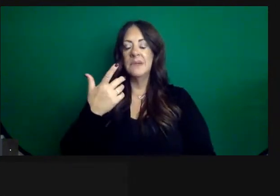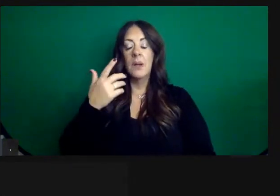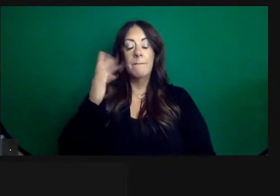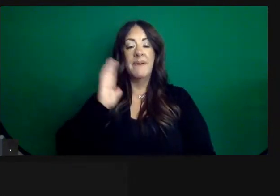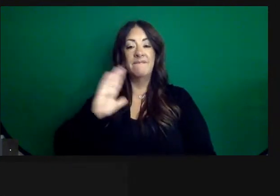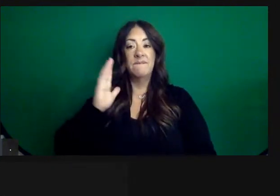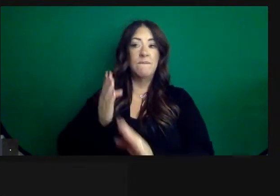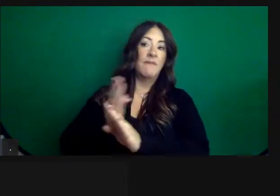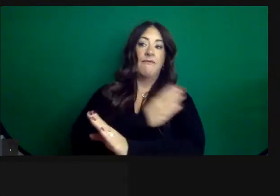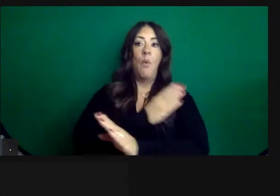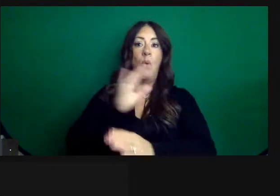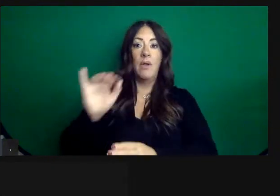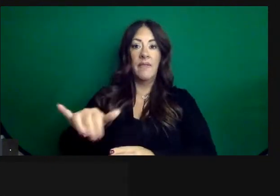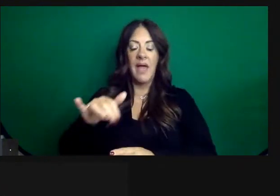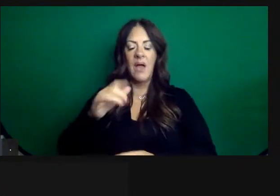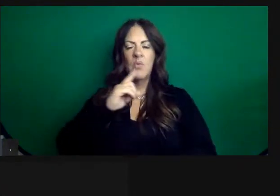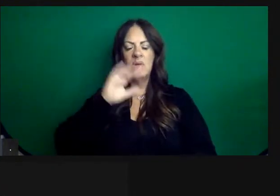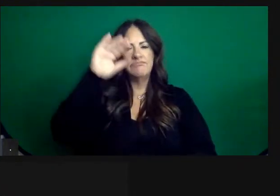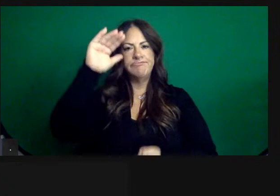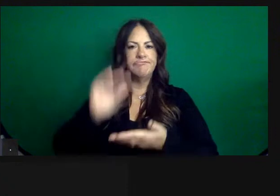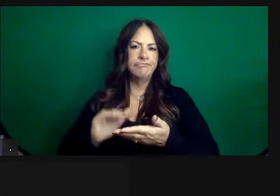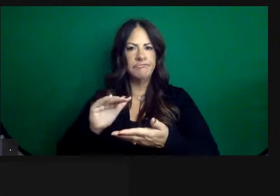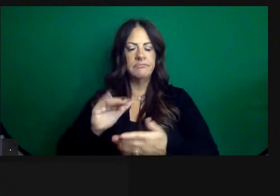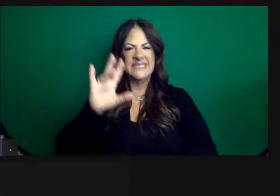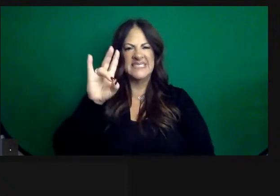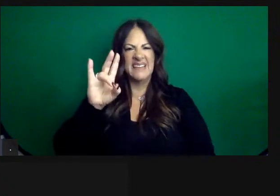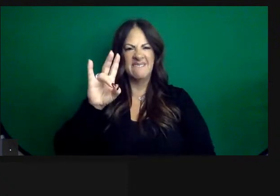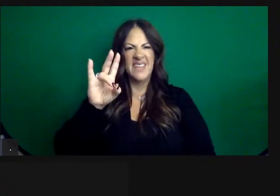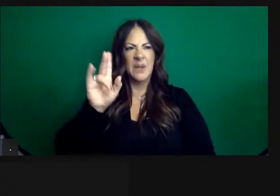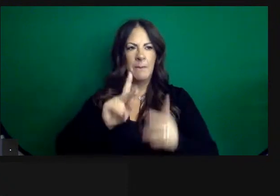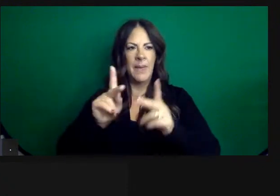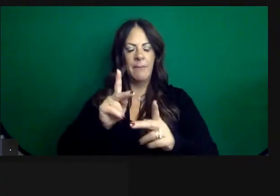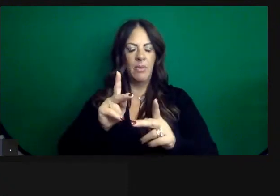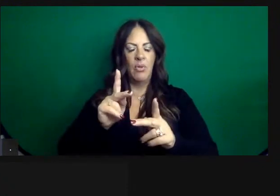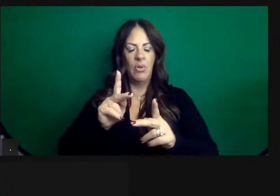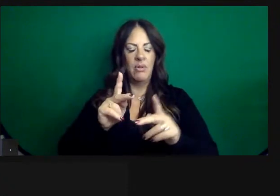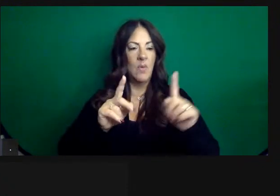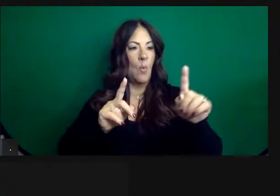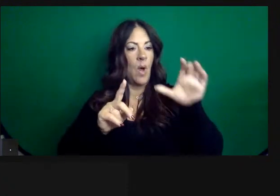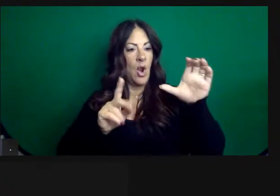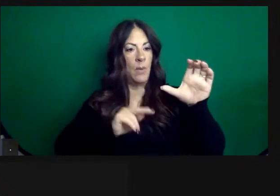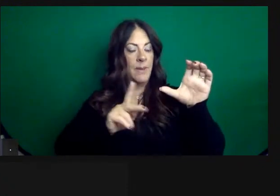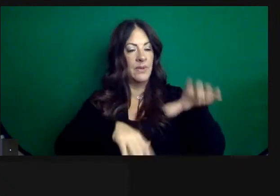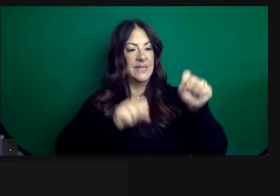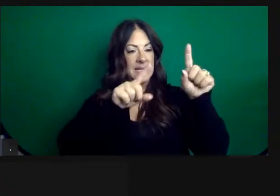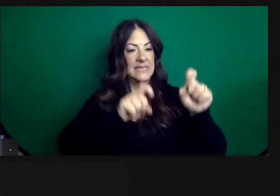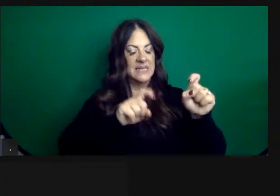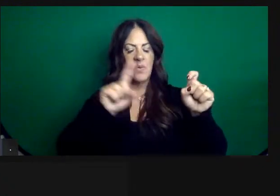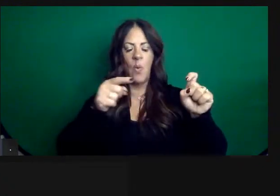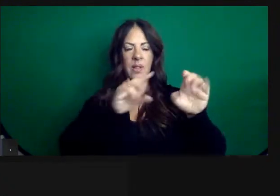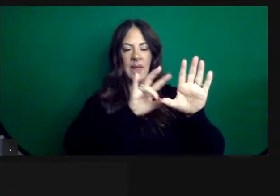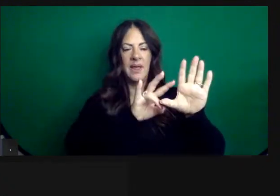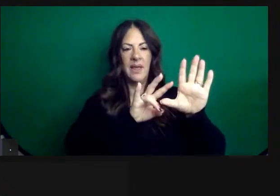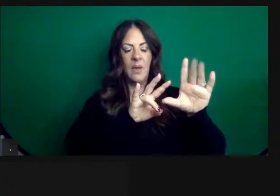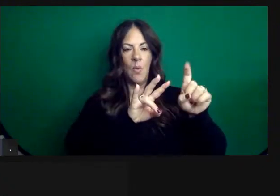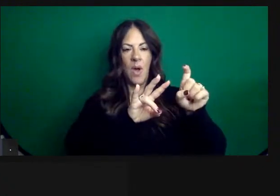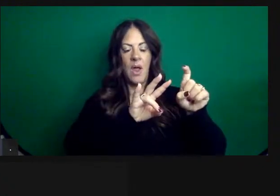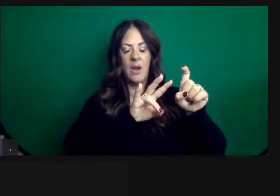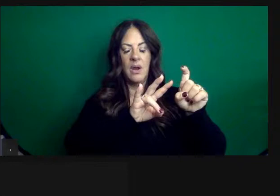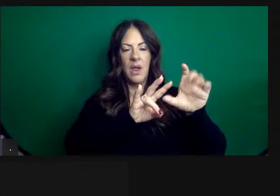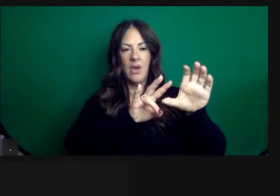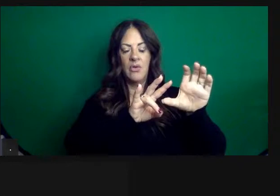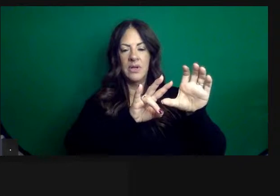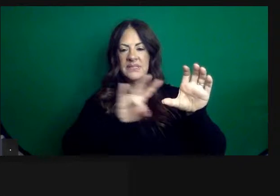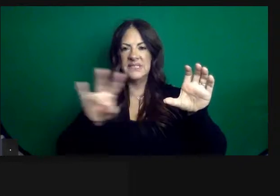day. That's much lower than we are now. Today, I published a list. Really happy to see a number of counties